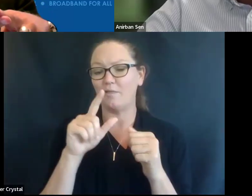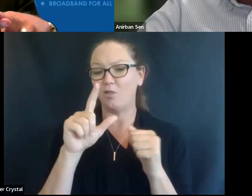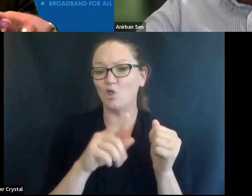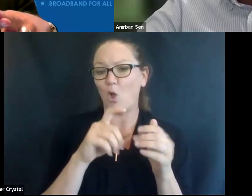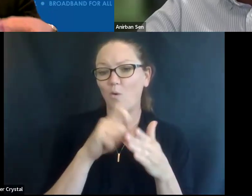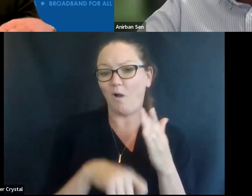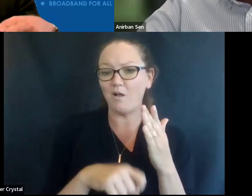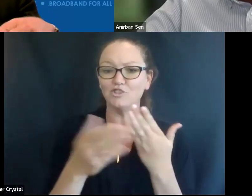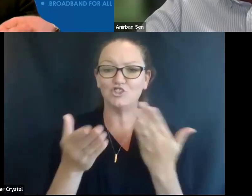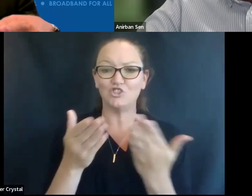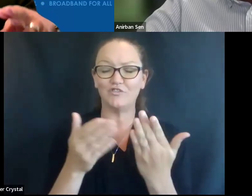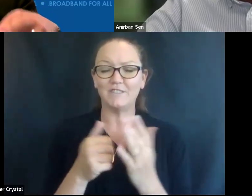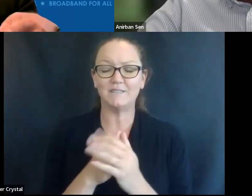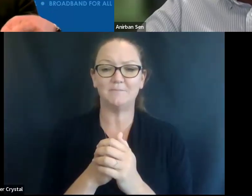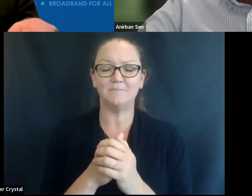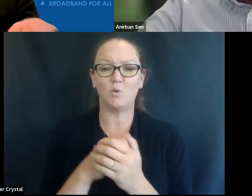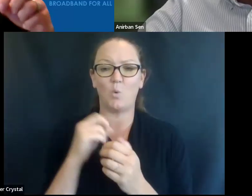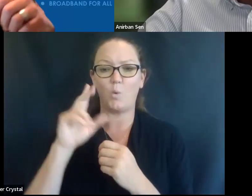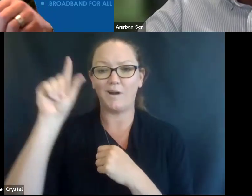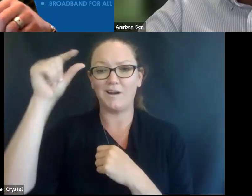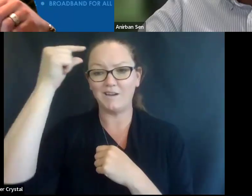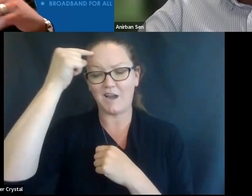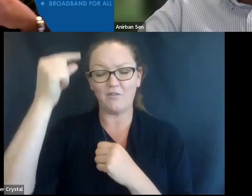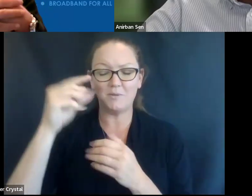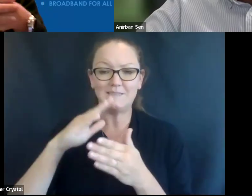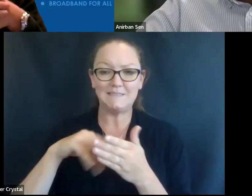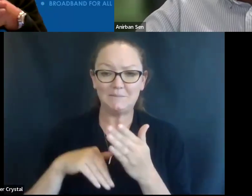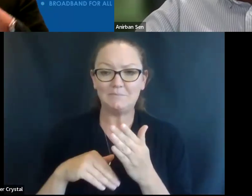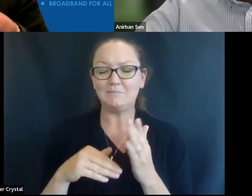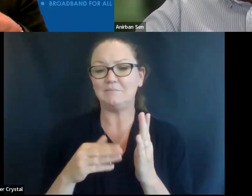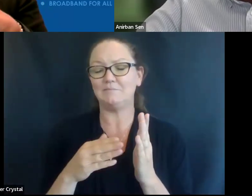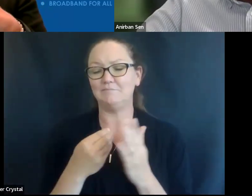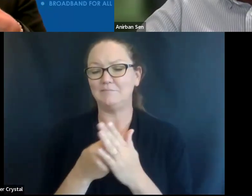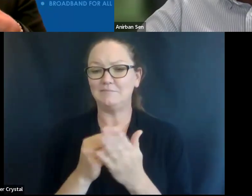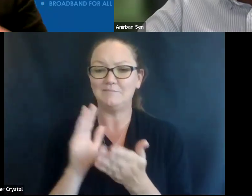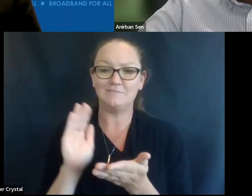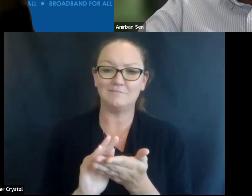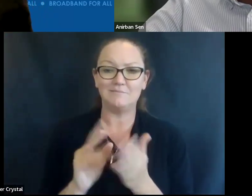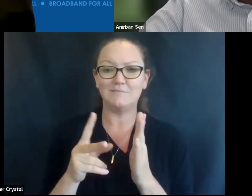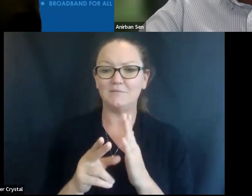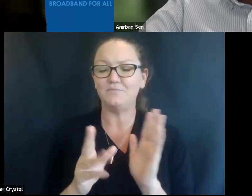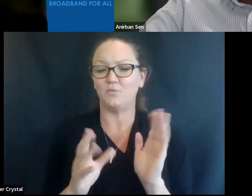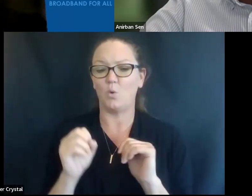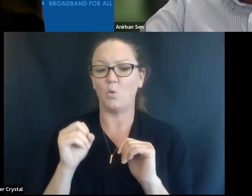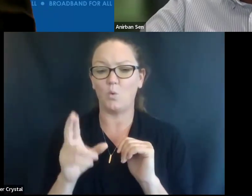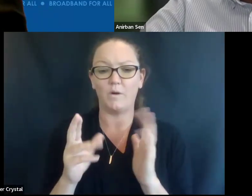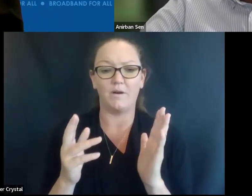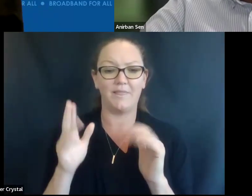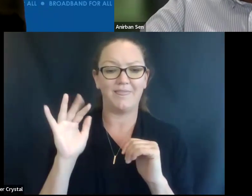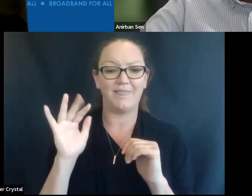or government subsidies like the Affordable Connectivity Program, or even